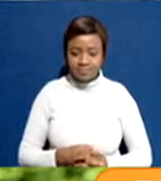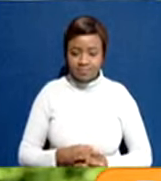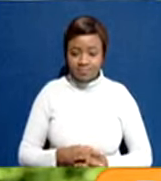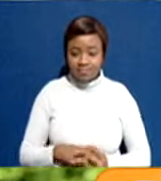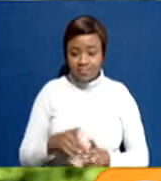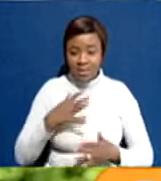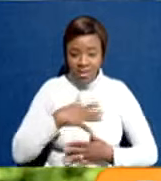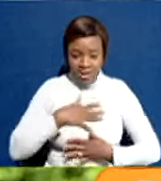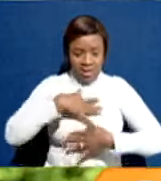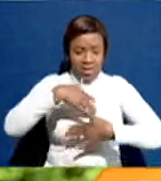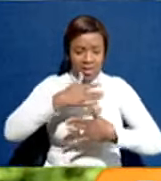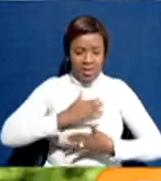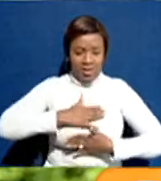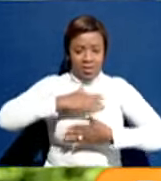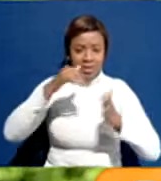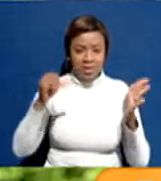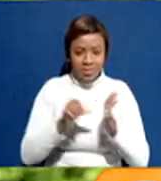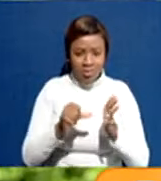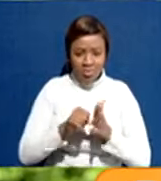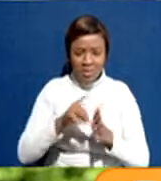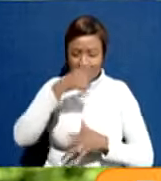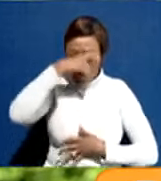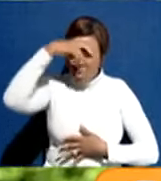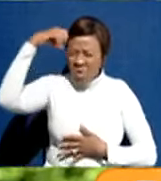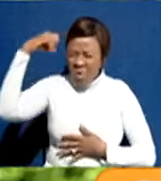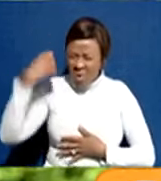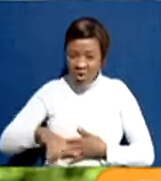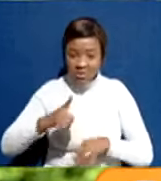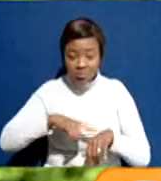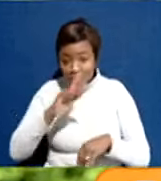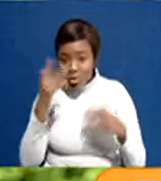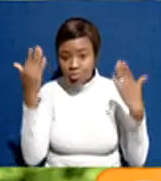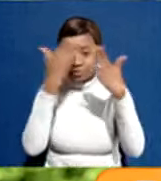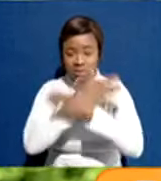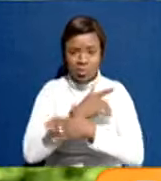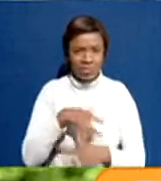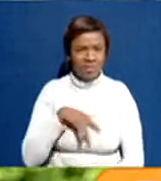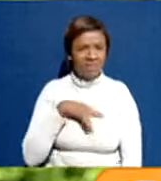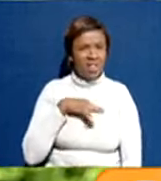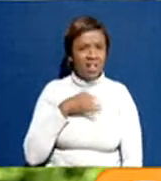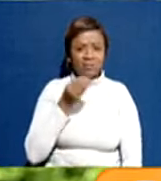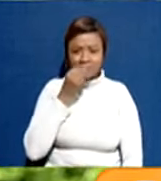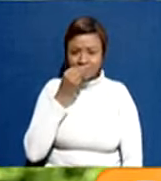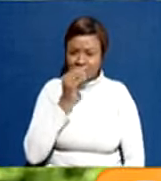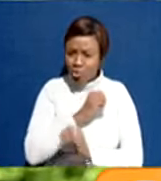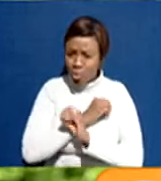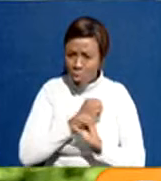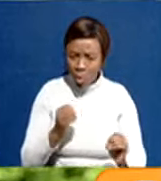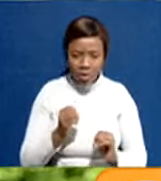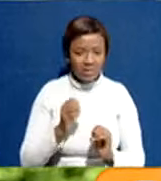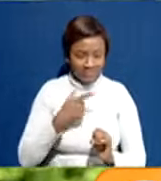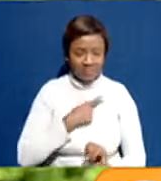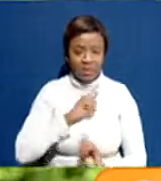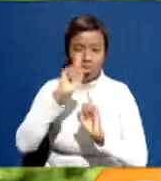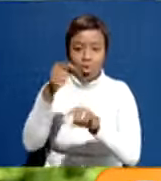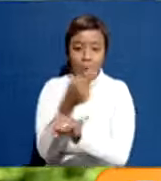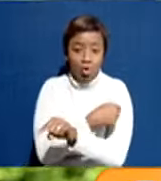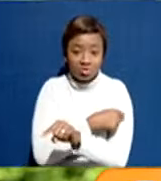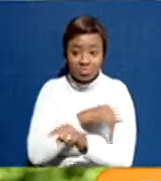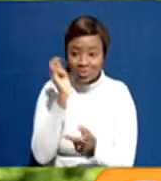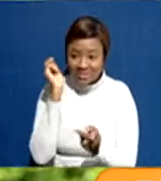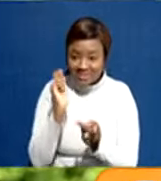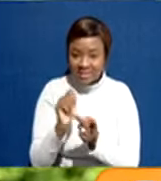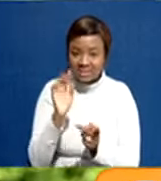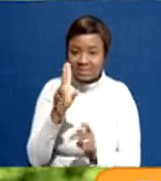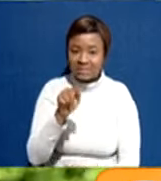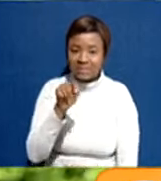Kushindwa na kupumua joto usiku ndio nikakuja hospitali. Kuja hospitali daktari akaniambia nipimiwe hiyo